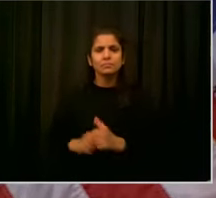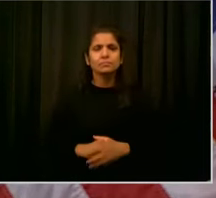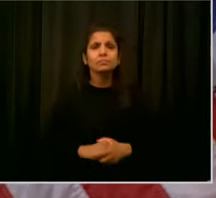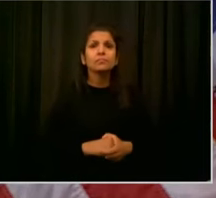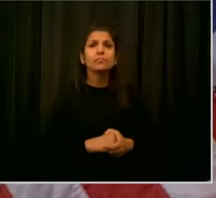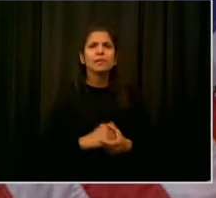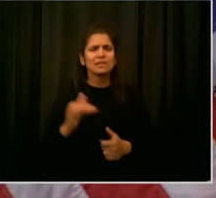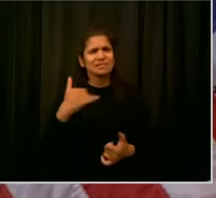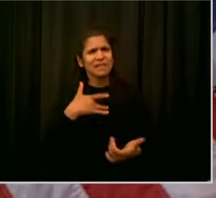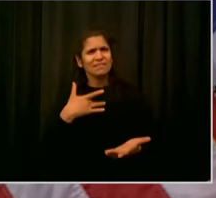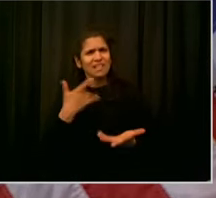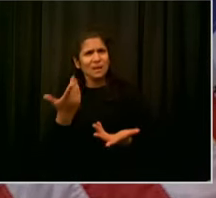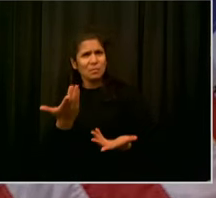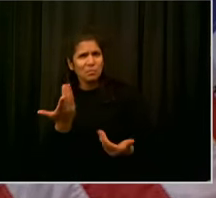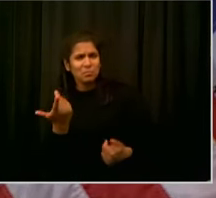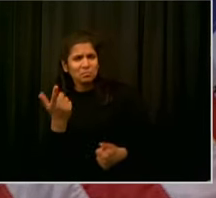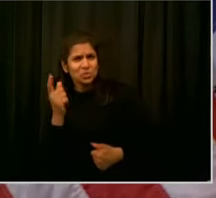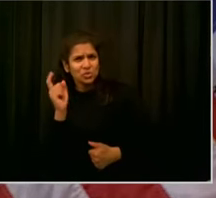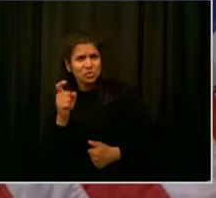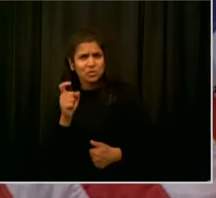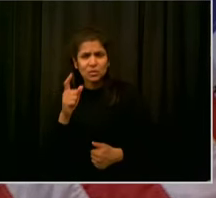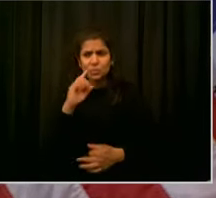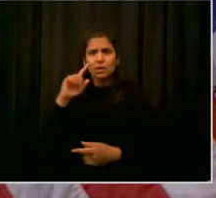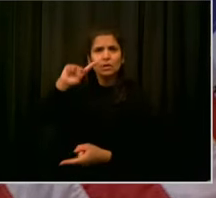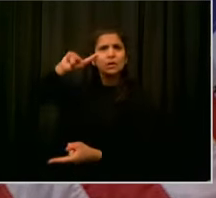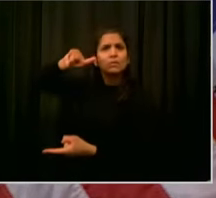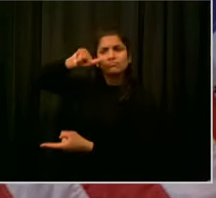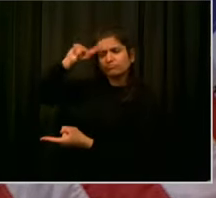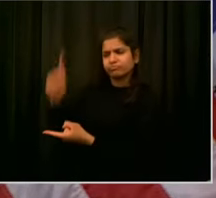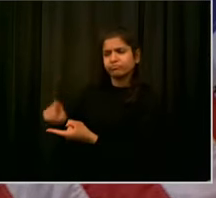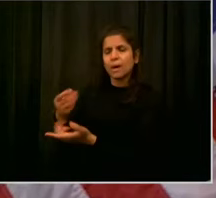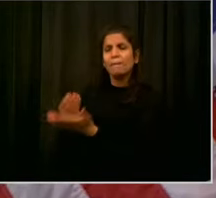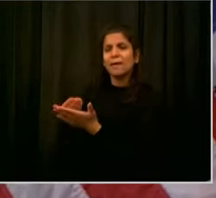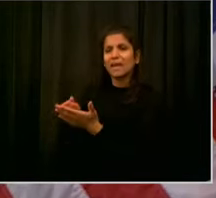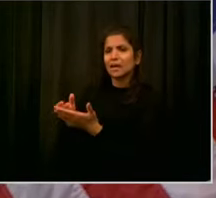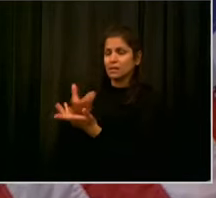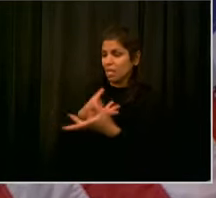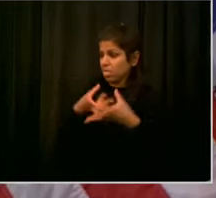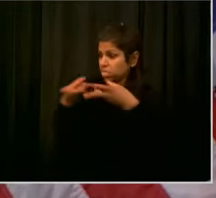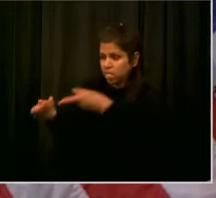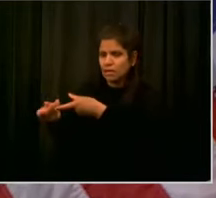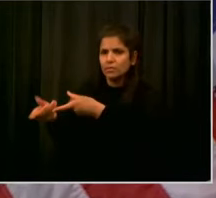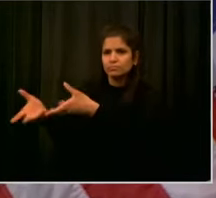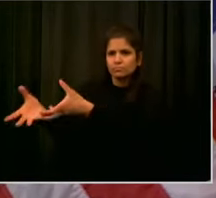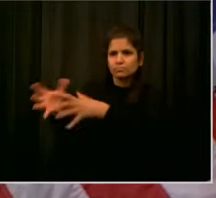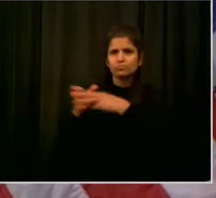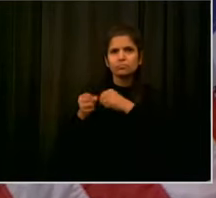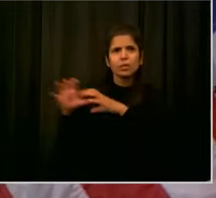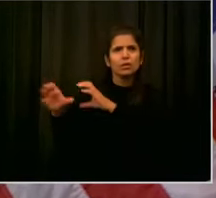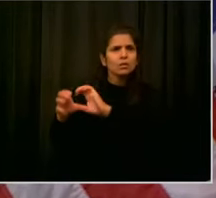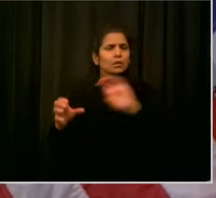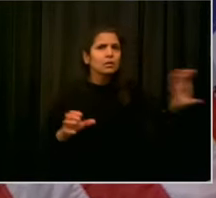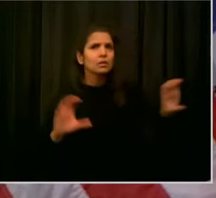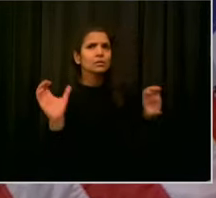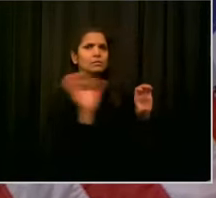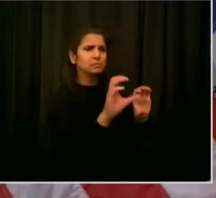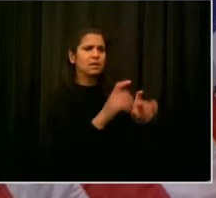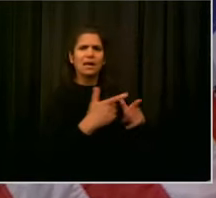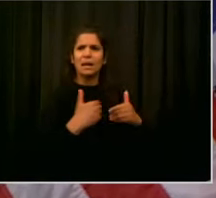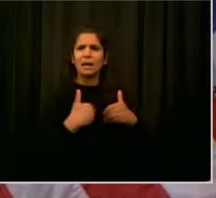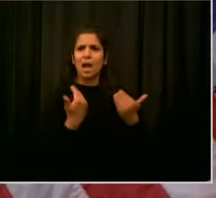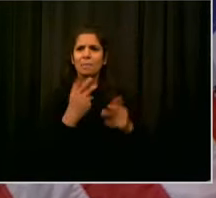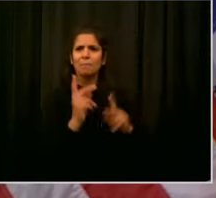sure that they can safely get through this summer in the next couple of months? Yeah. Thank you,